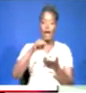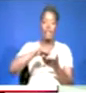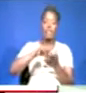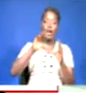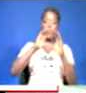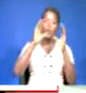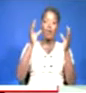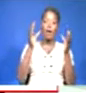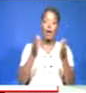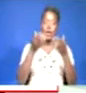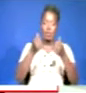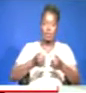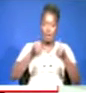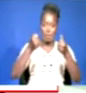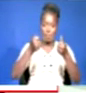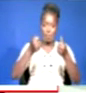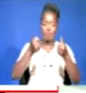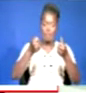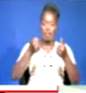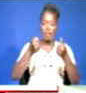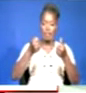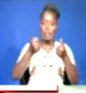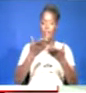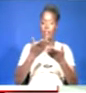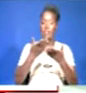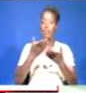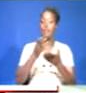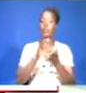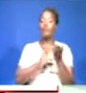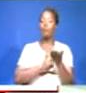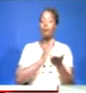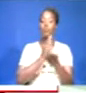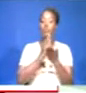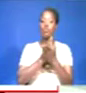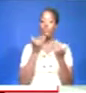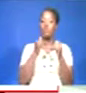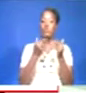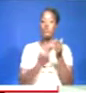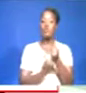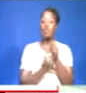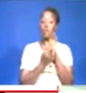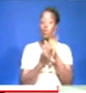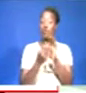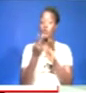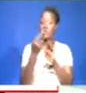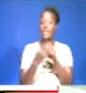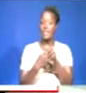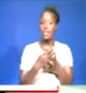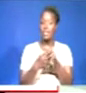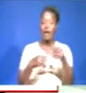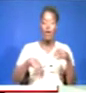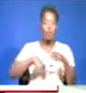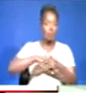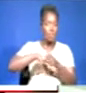Cup. And KBC Channel 1 is your true sports partner. We're going to be televising at least 28 matches, and our